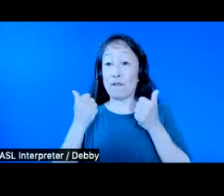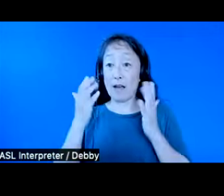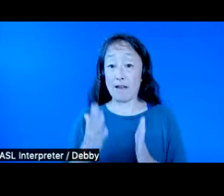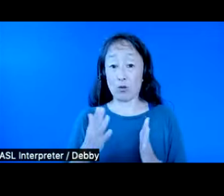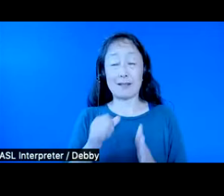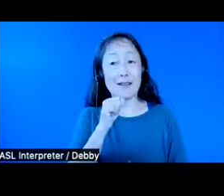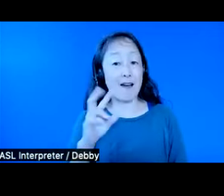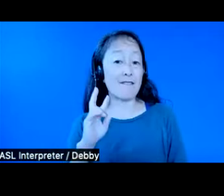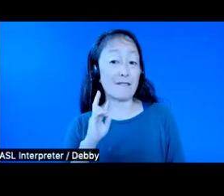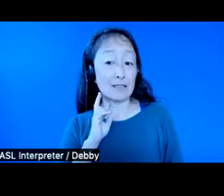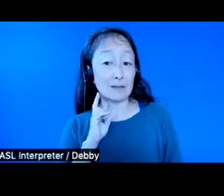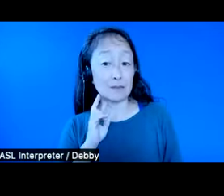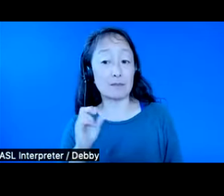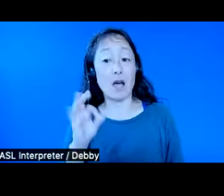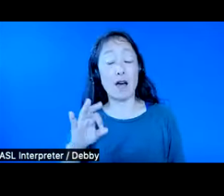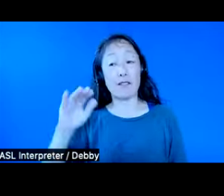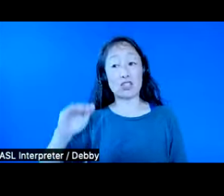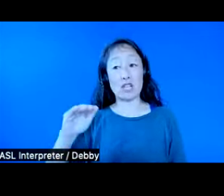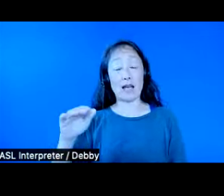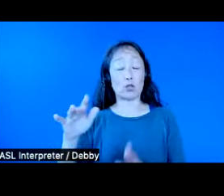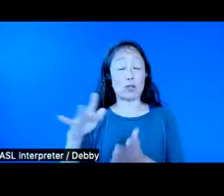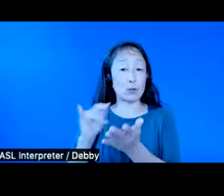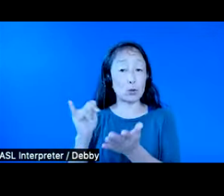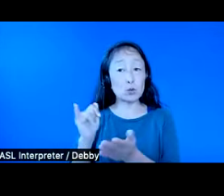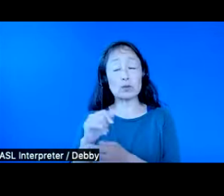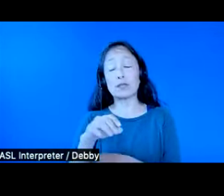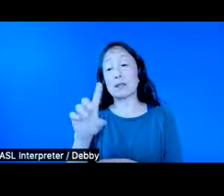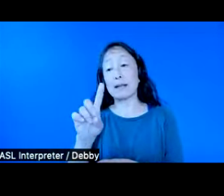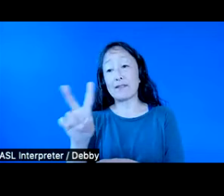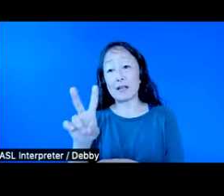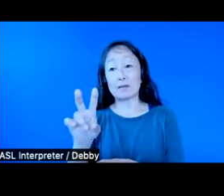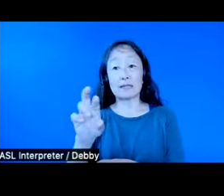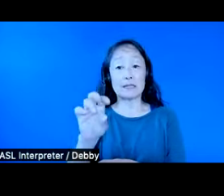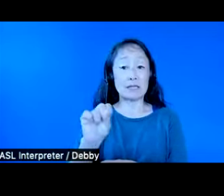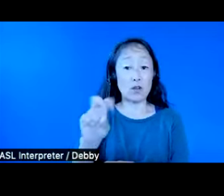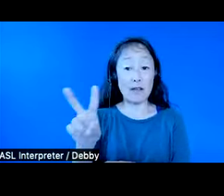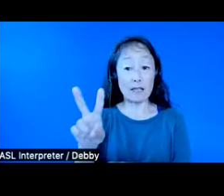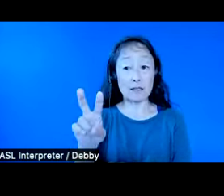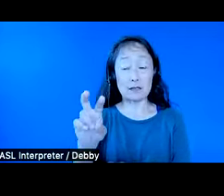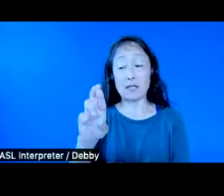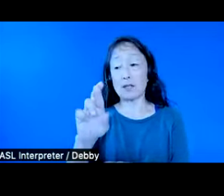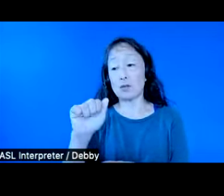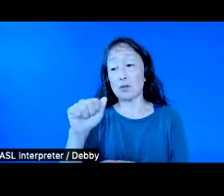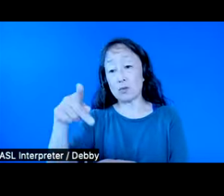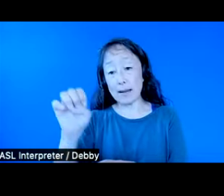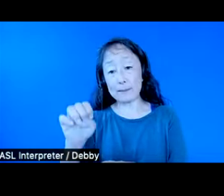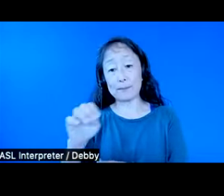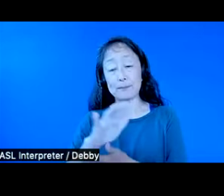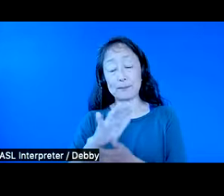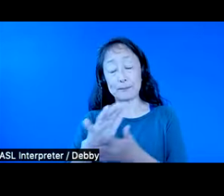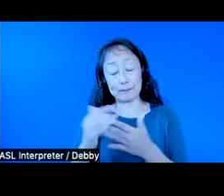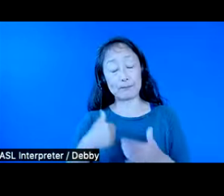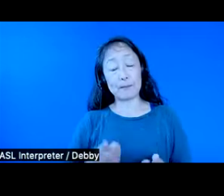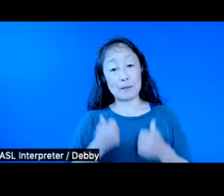victim, of child abuse, domestic violence, sexual violence, rape. And I've